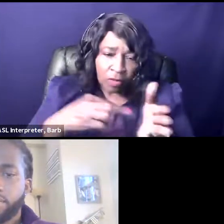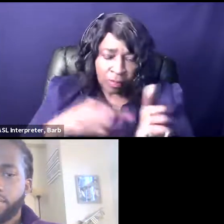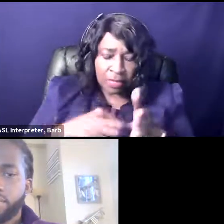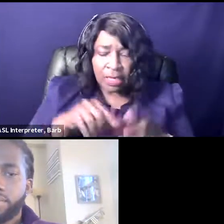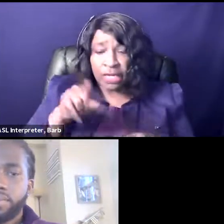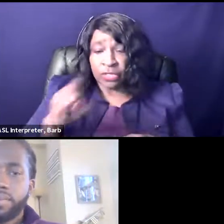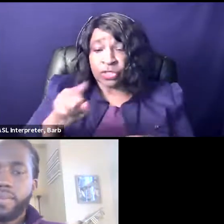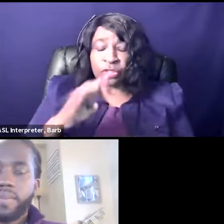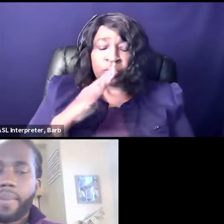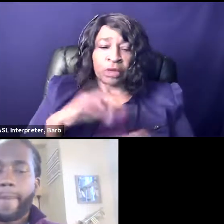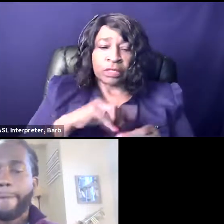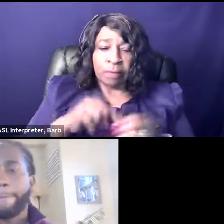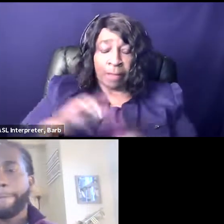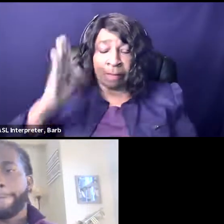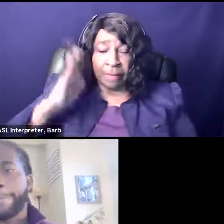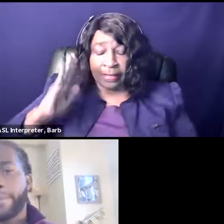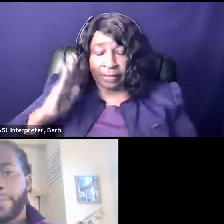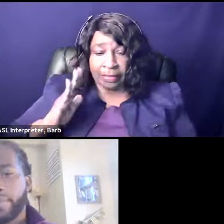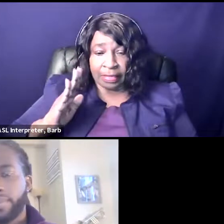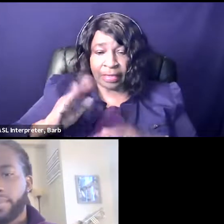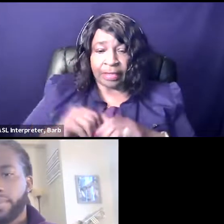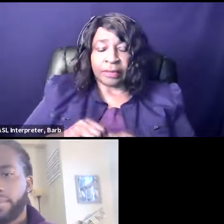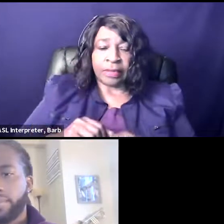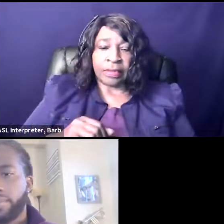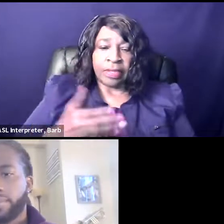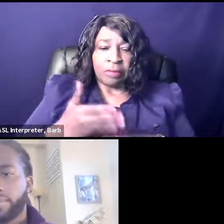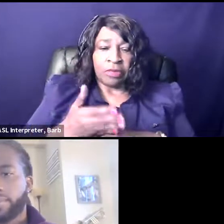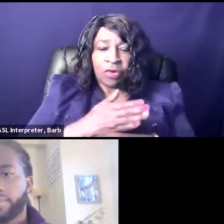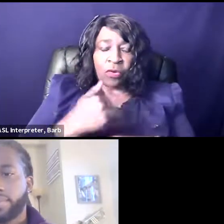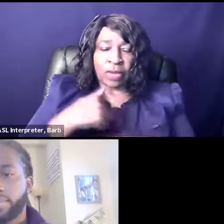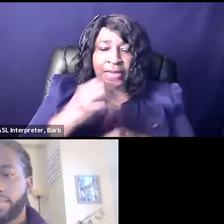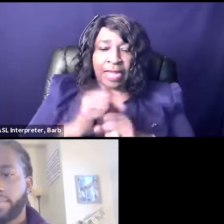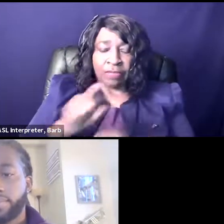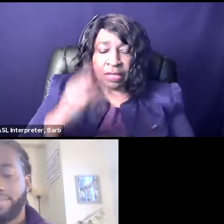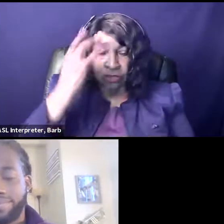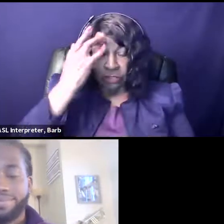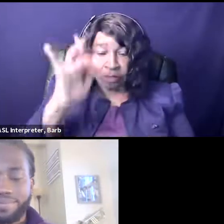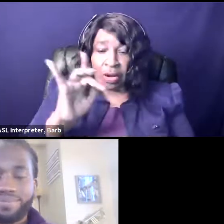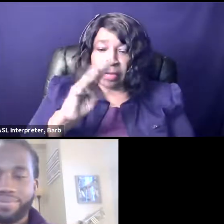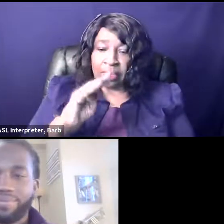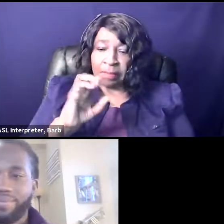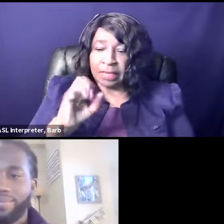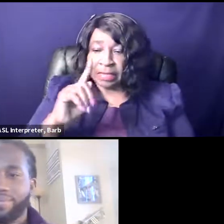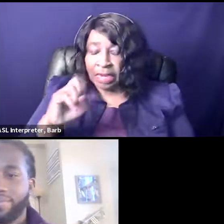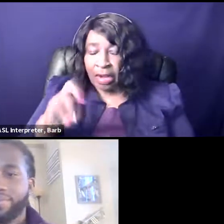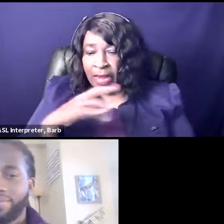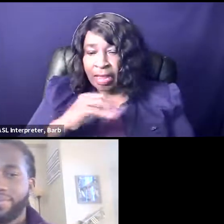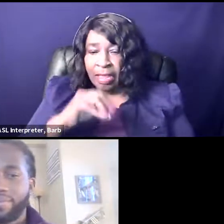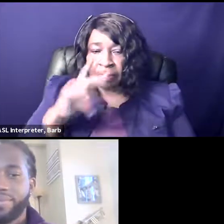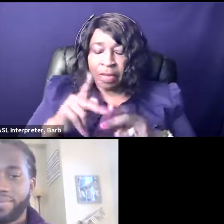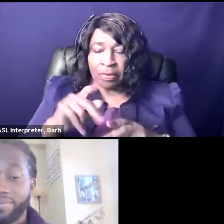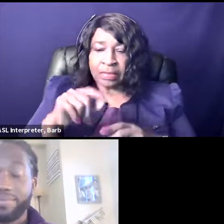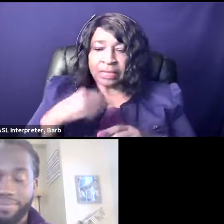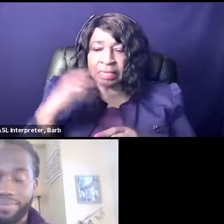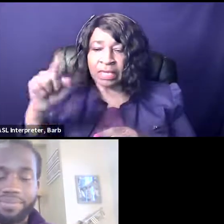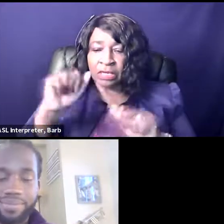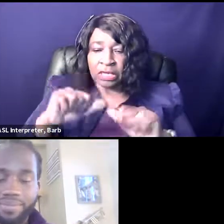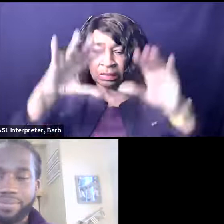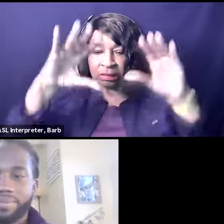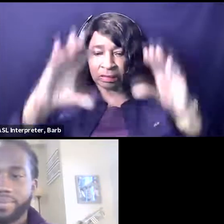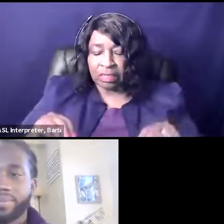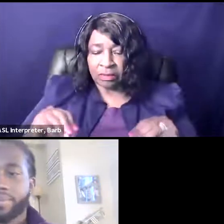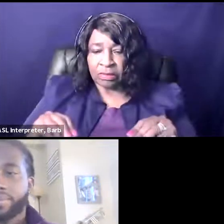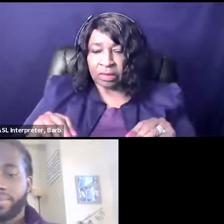about back then when, before we got these smart meters that everybody has now where they can, shut you off remotely and check your